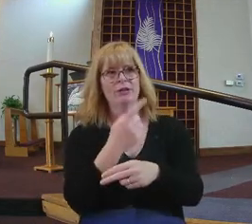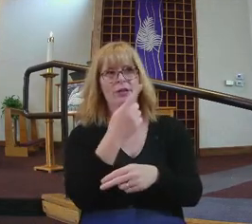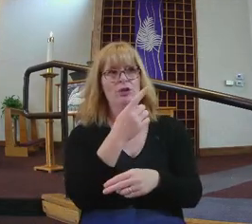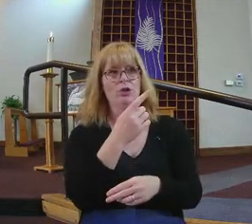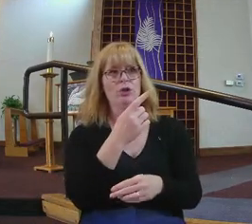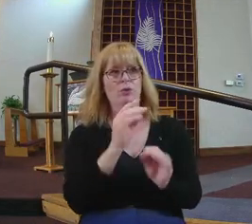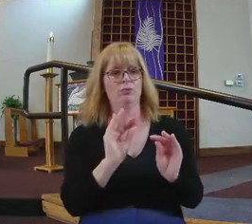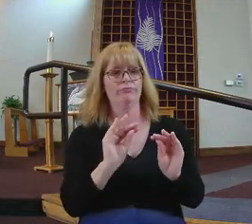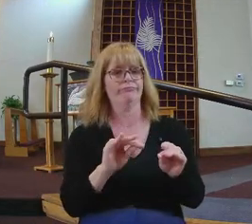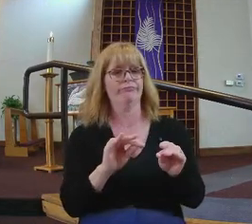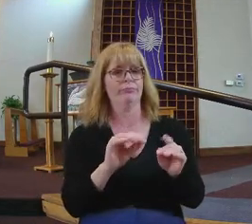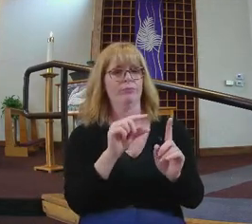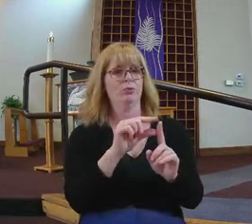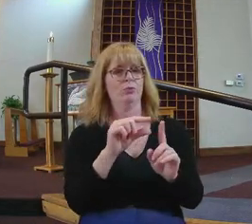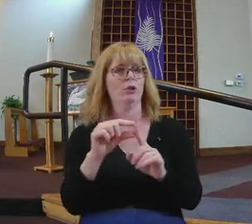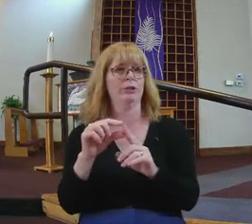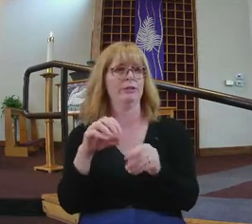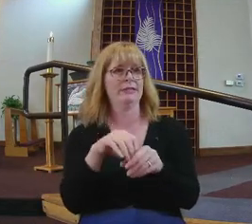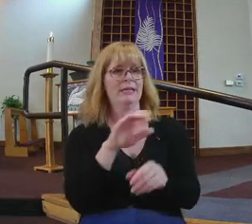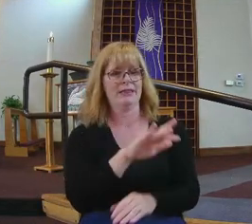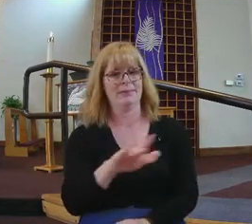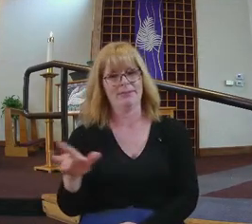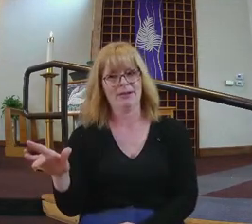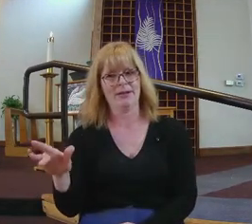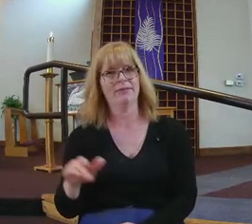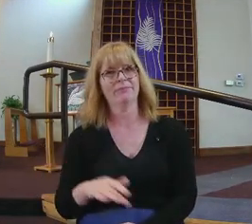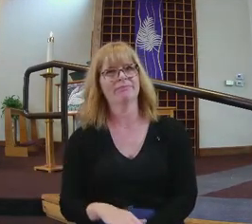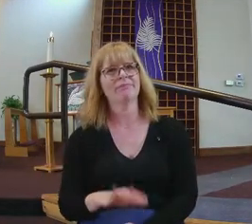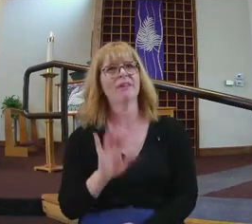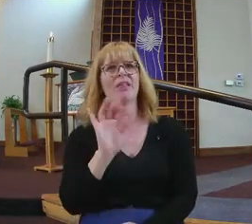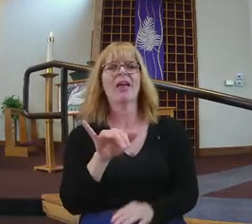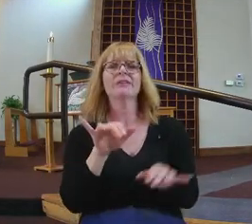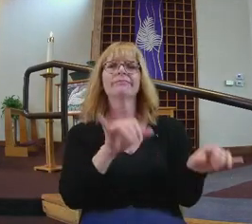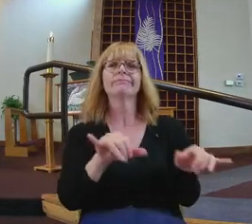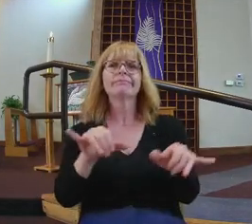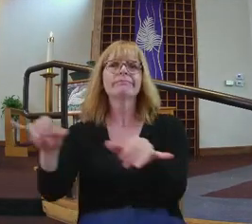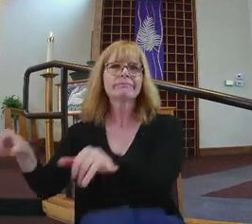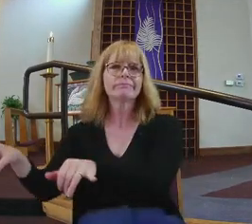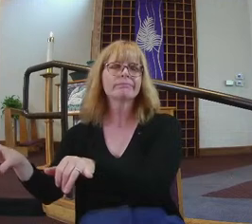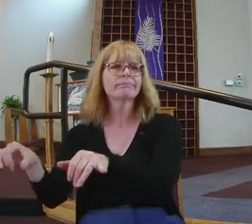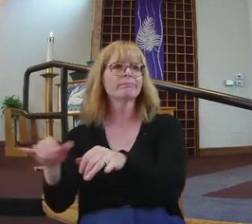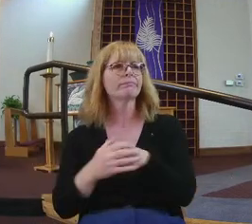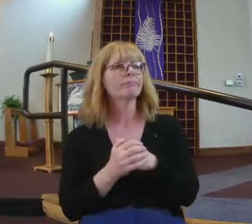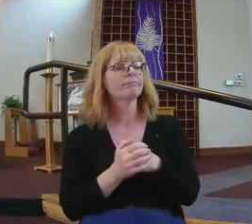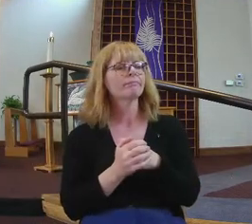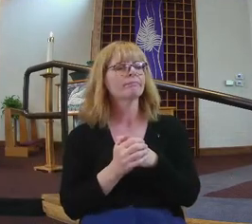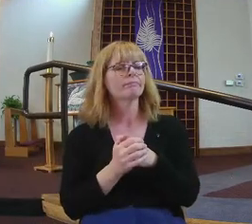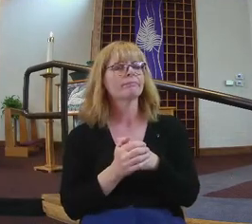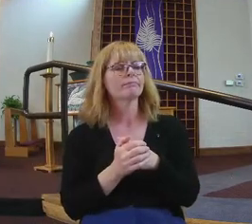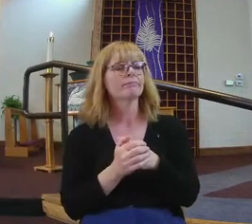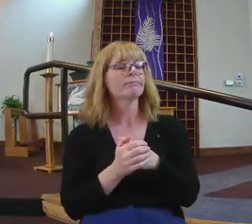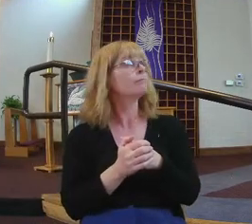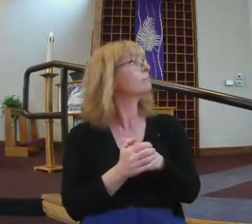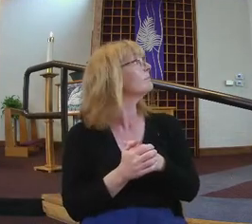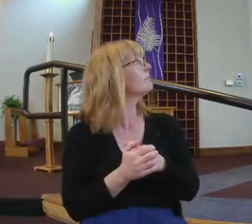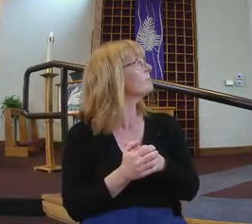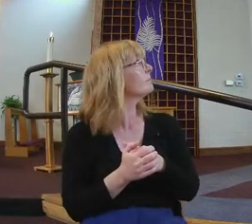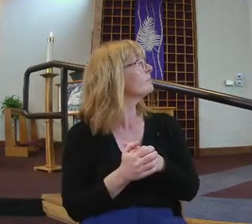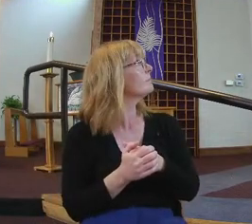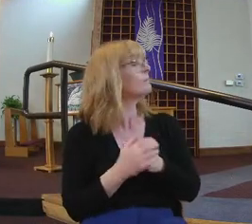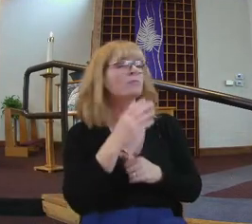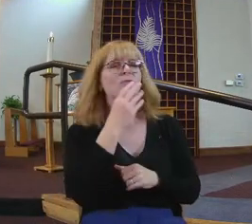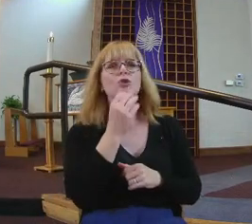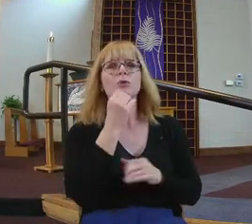can use as a formula, as a pattern. Baruch atah Adonai Eloheinu melech